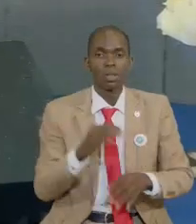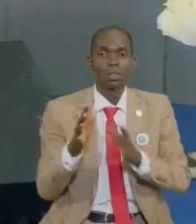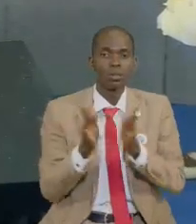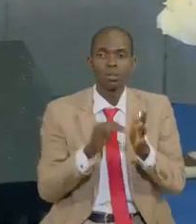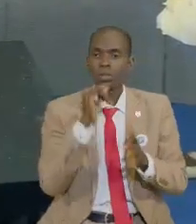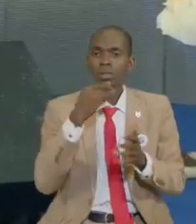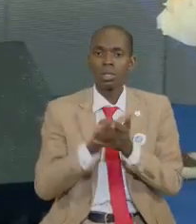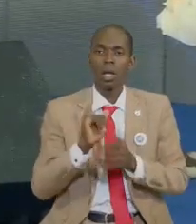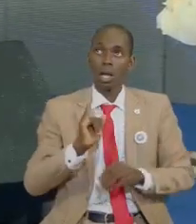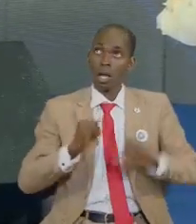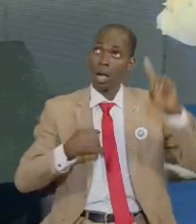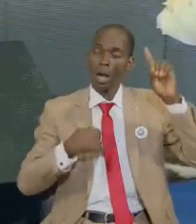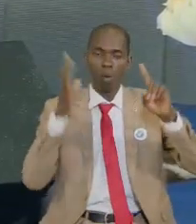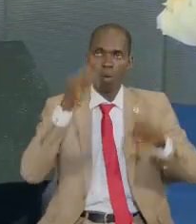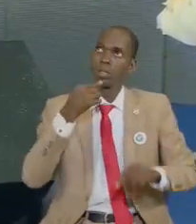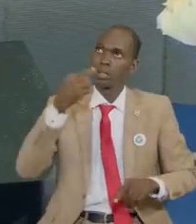Father.